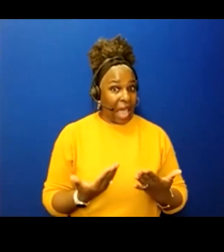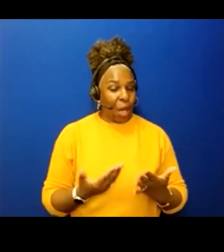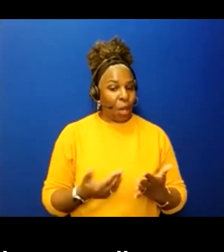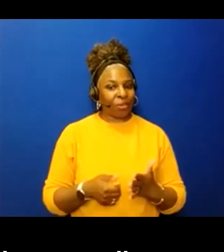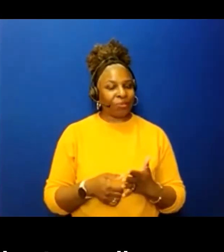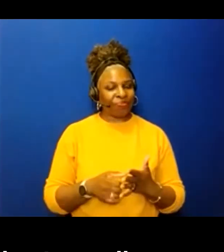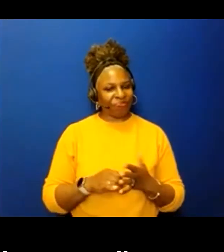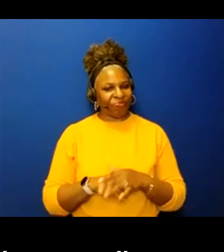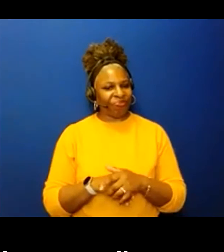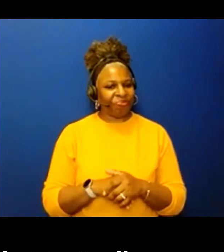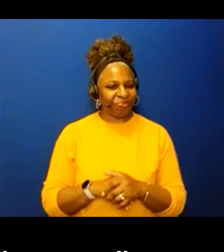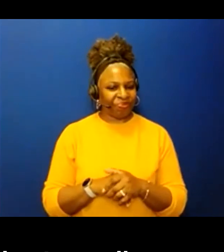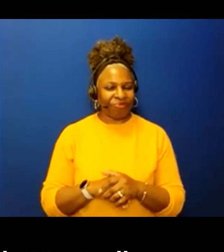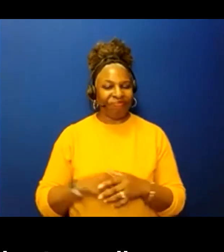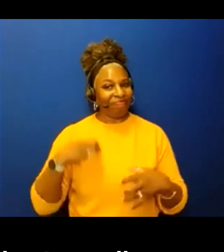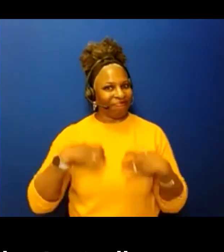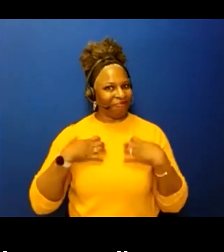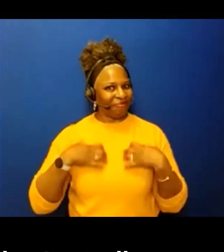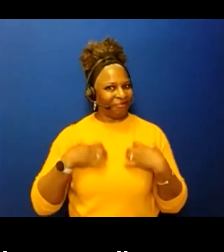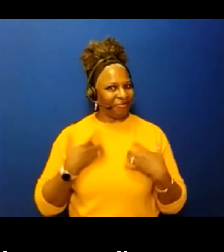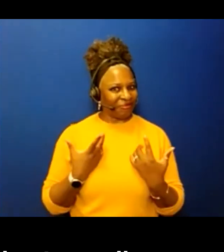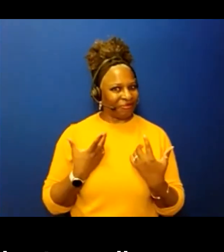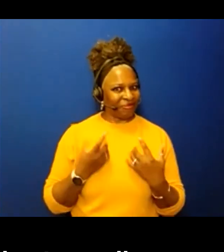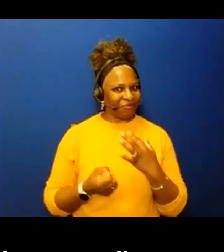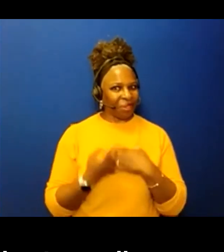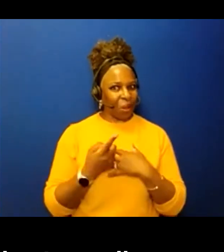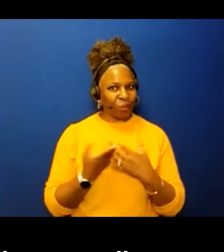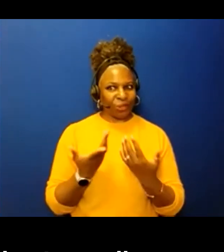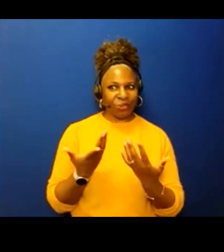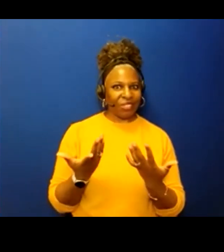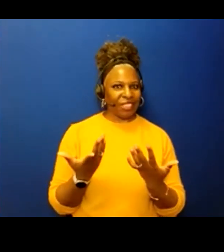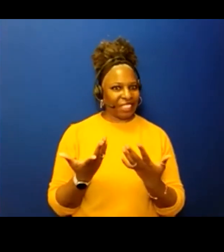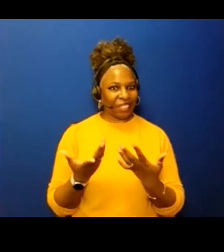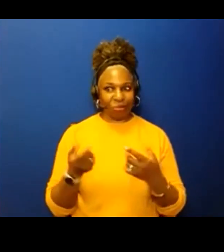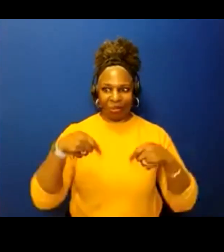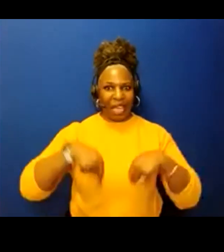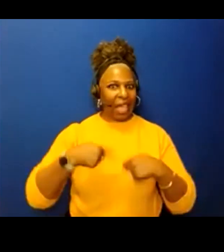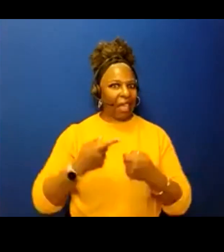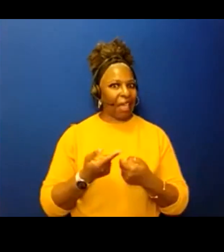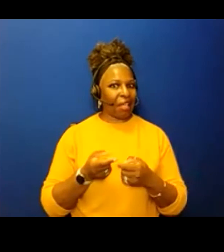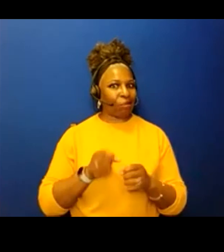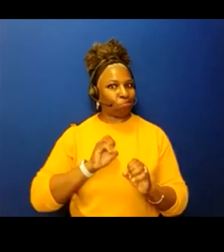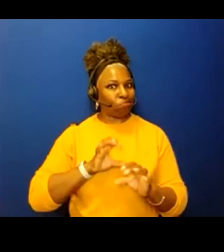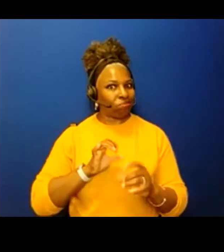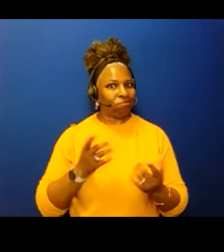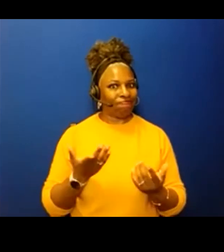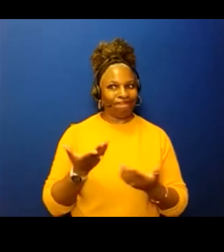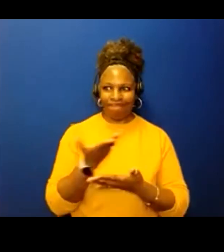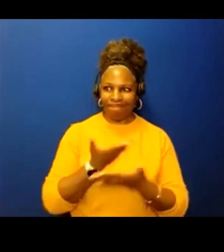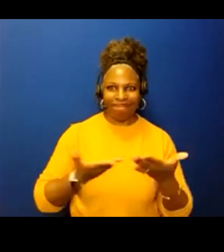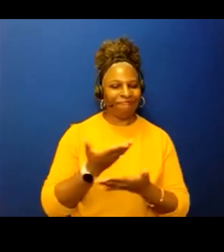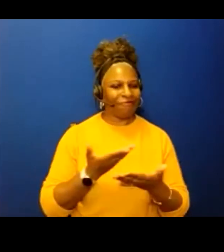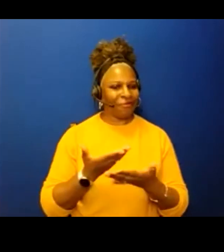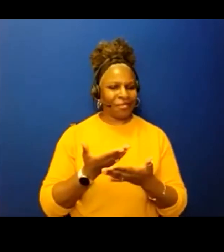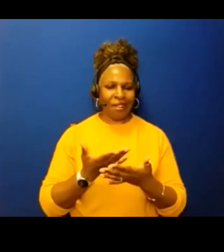difficulties. So I'm really excited that I actually get a chance to be here and talk with you guys tonight, because I love